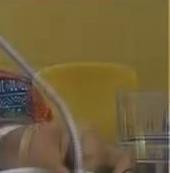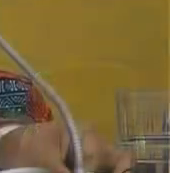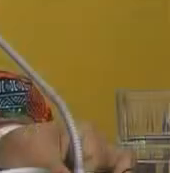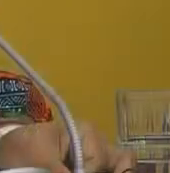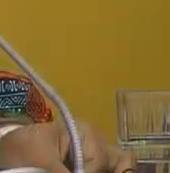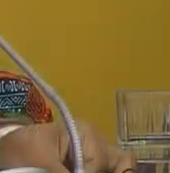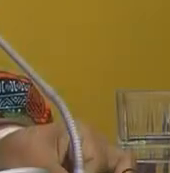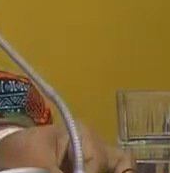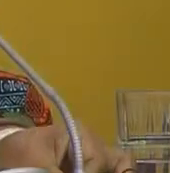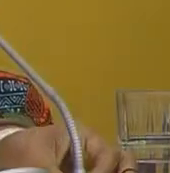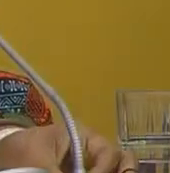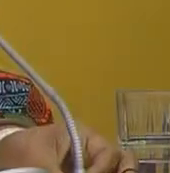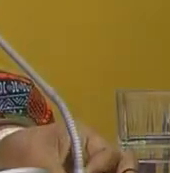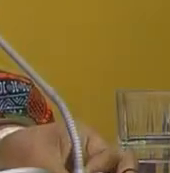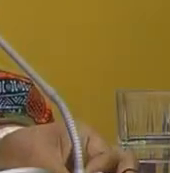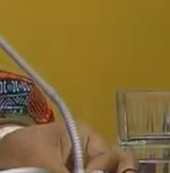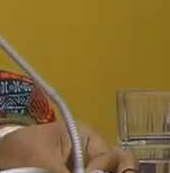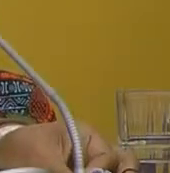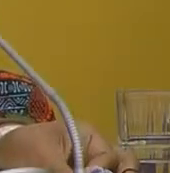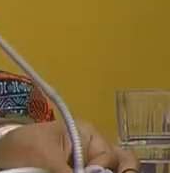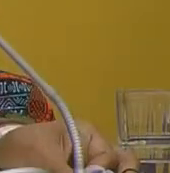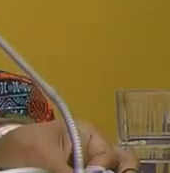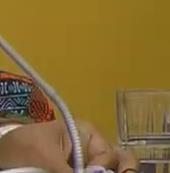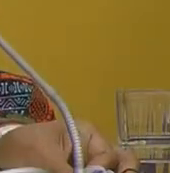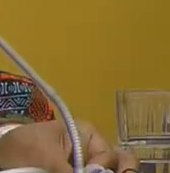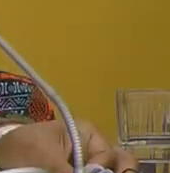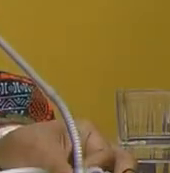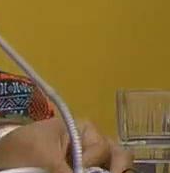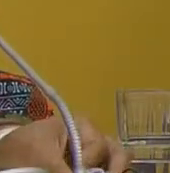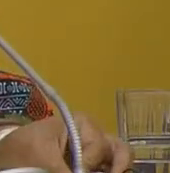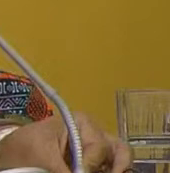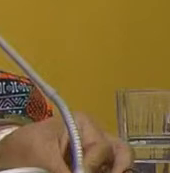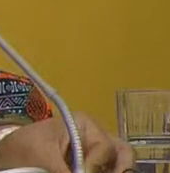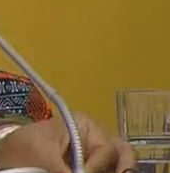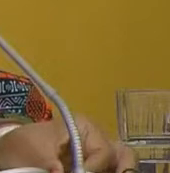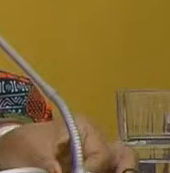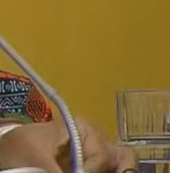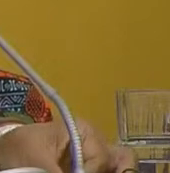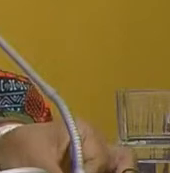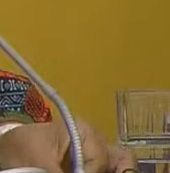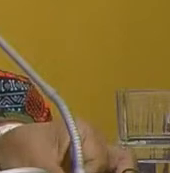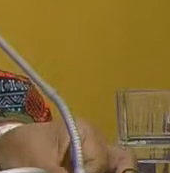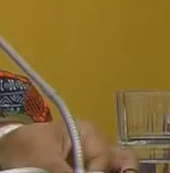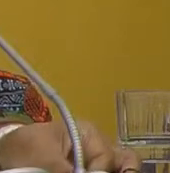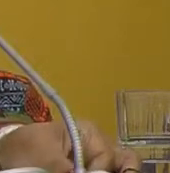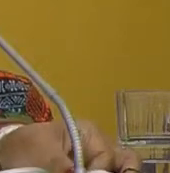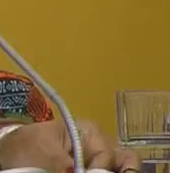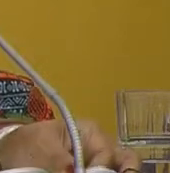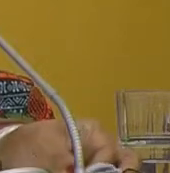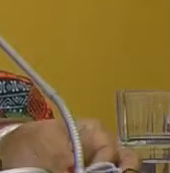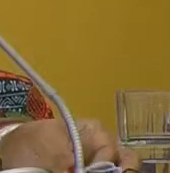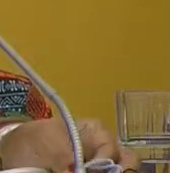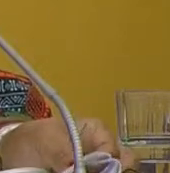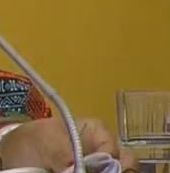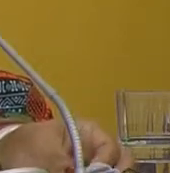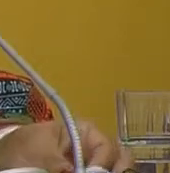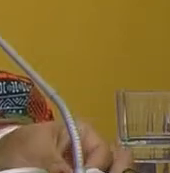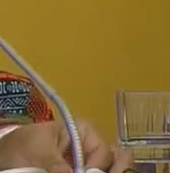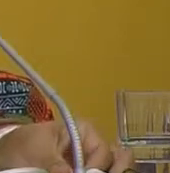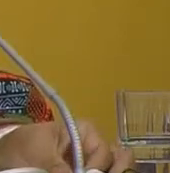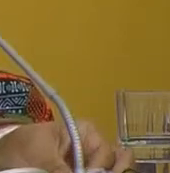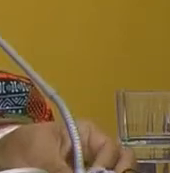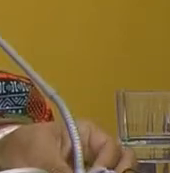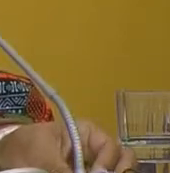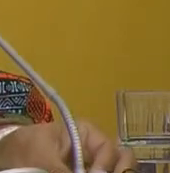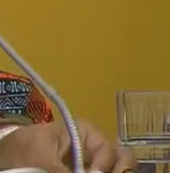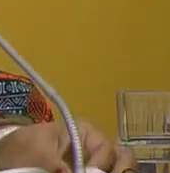Honorable Malema, I've taken note of the point you have raised. May I now request the